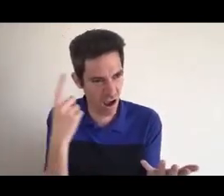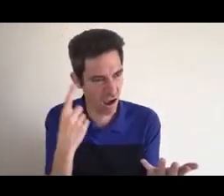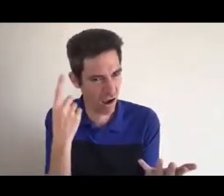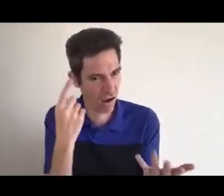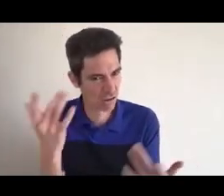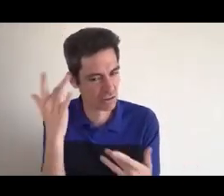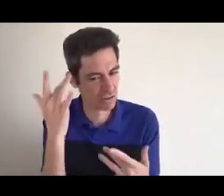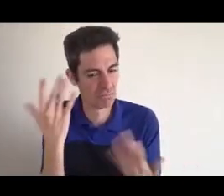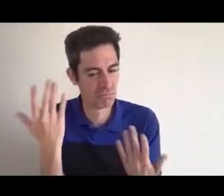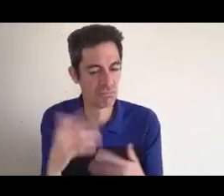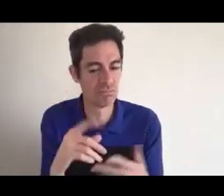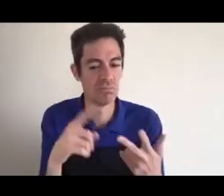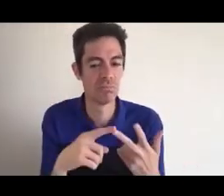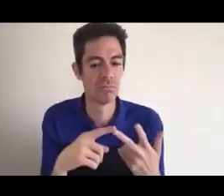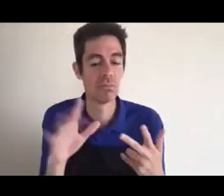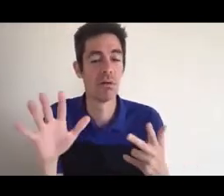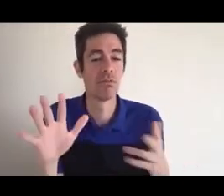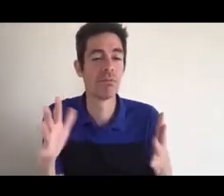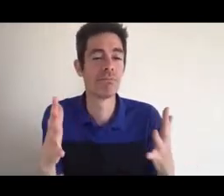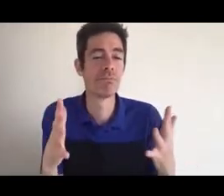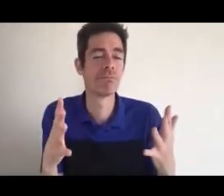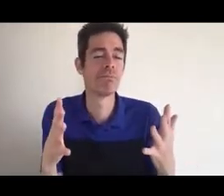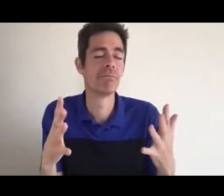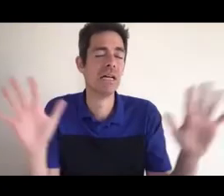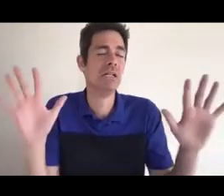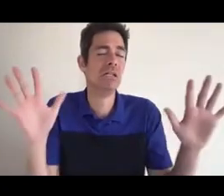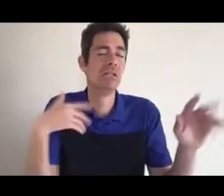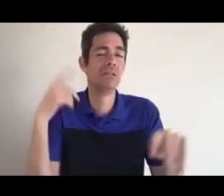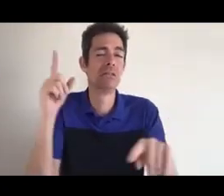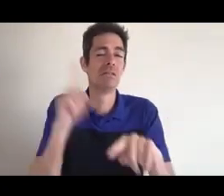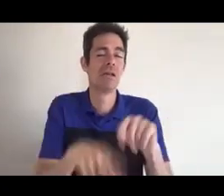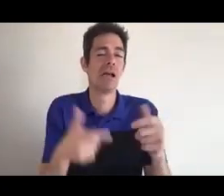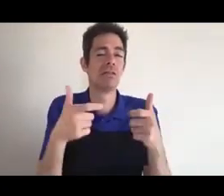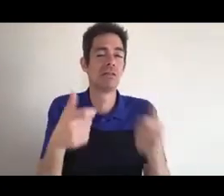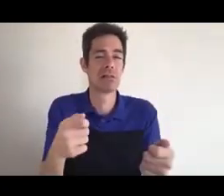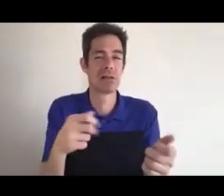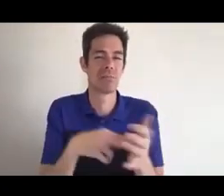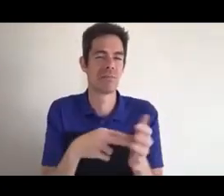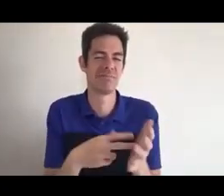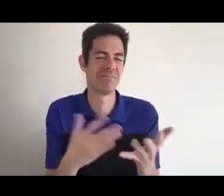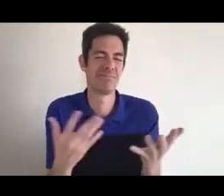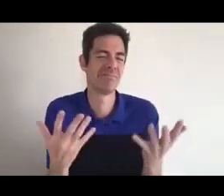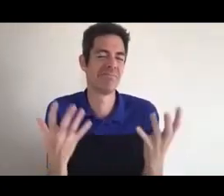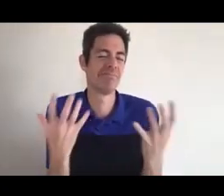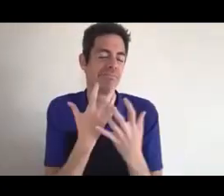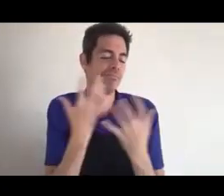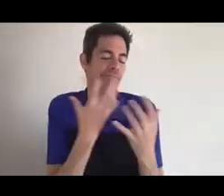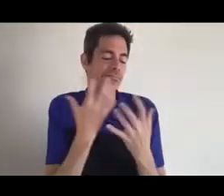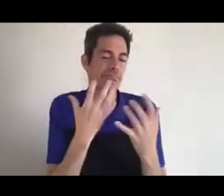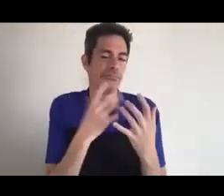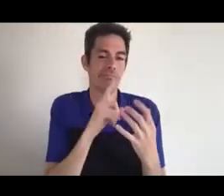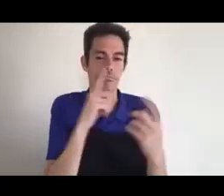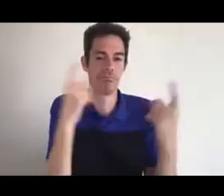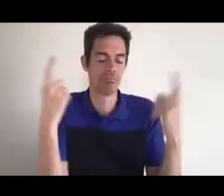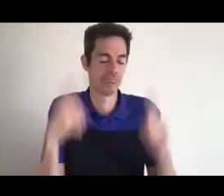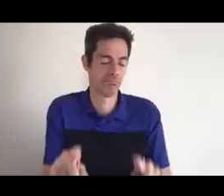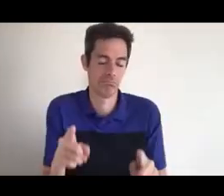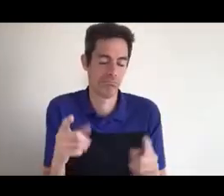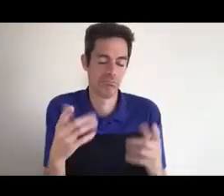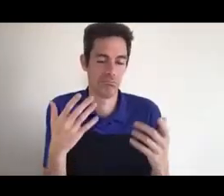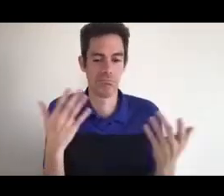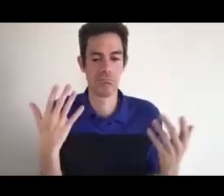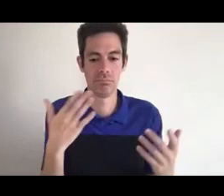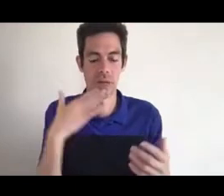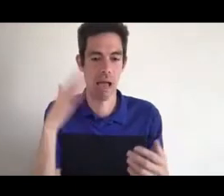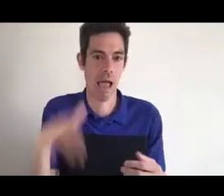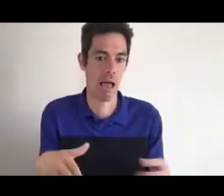sick. Like, oh, wow, I wonder how that happened. And like, oh, finished, I can't text, which means, oh my